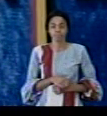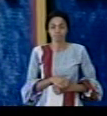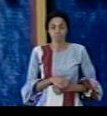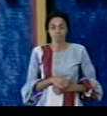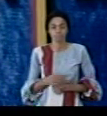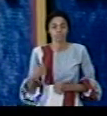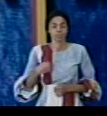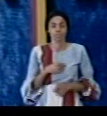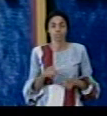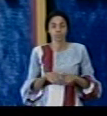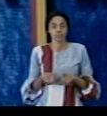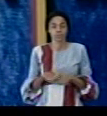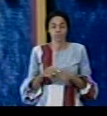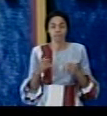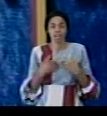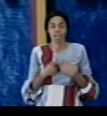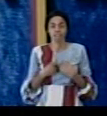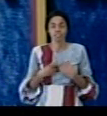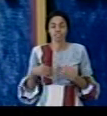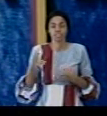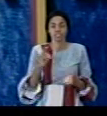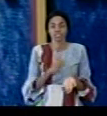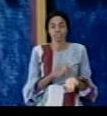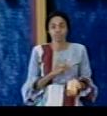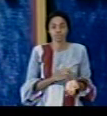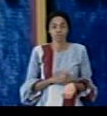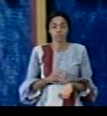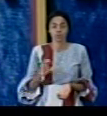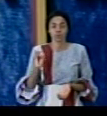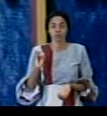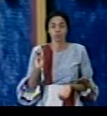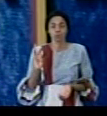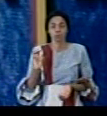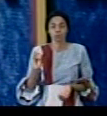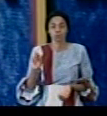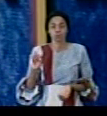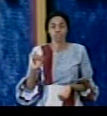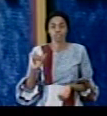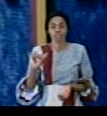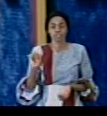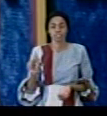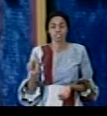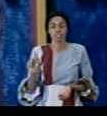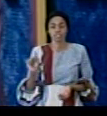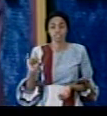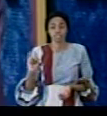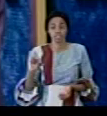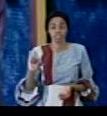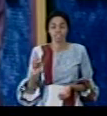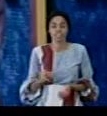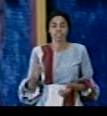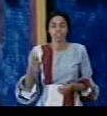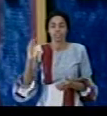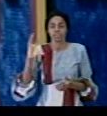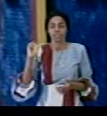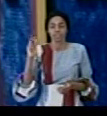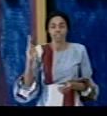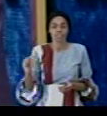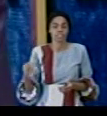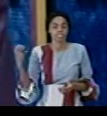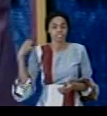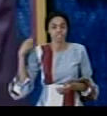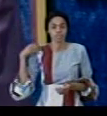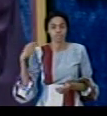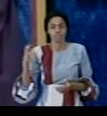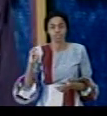We also have Dr. Owoniyi Sunday, CAN Chairman, Ondo West Local